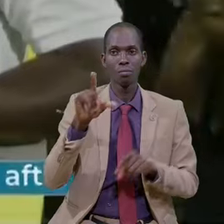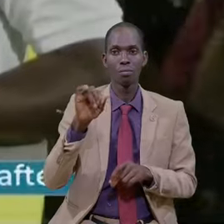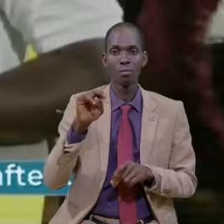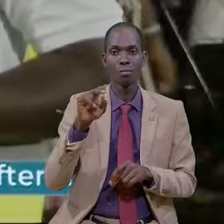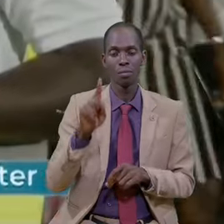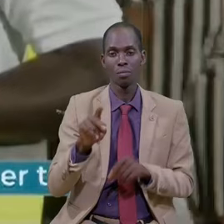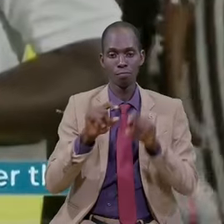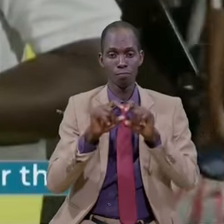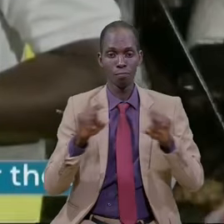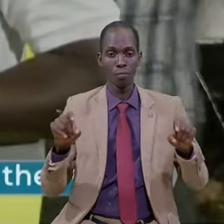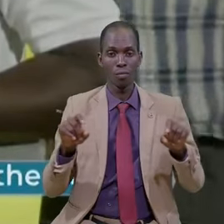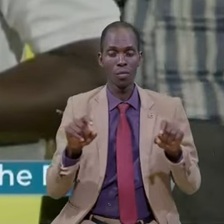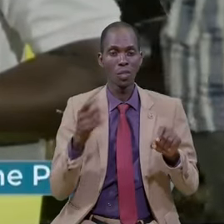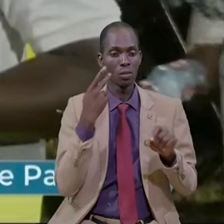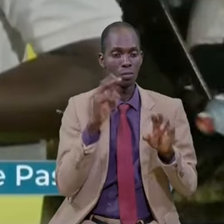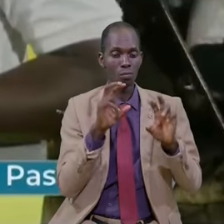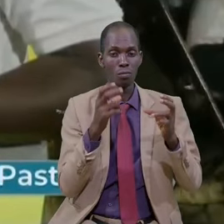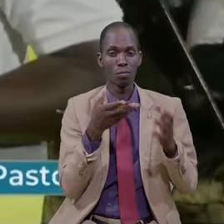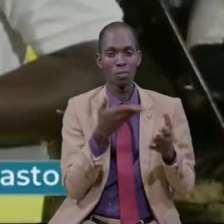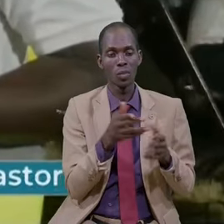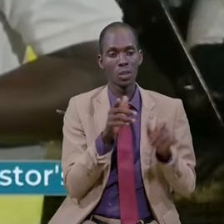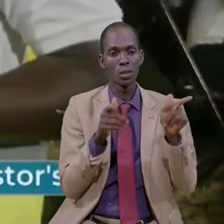link CK